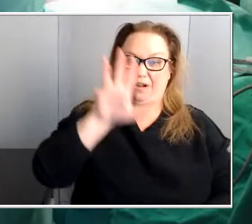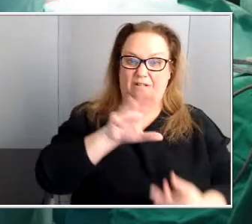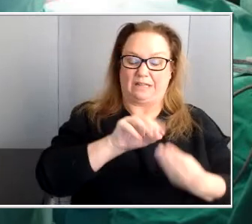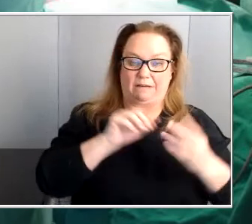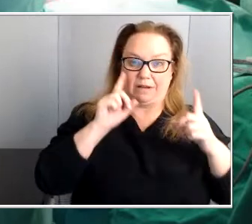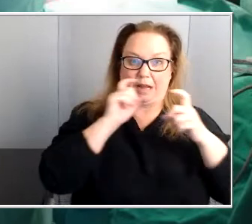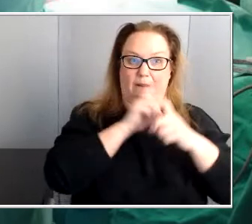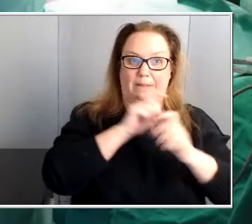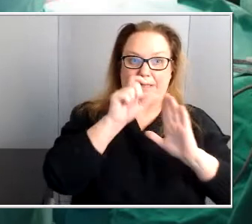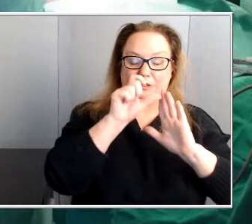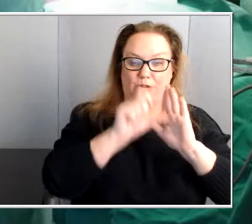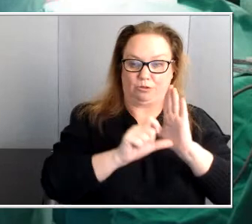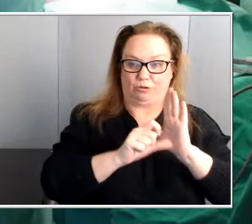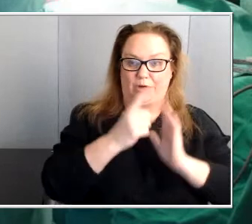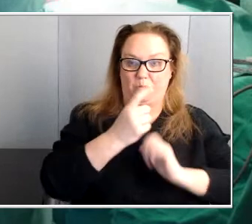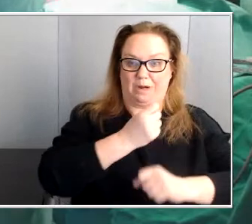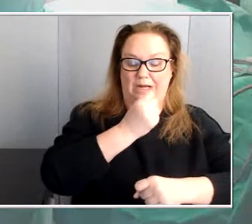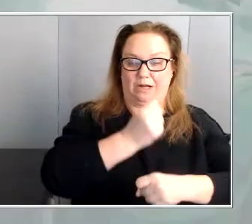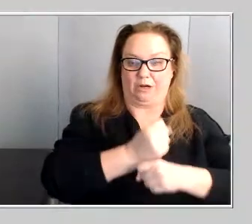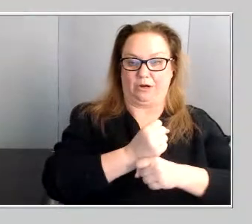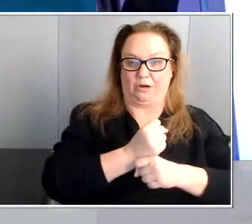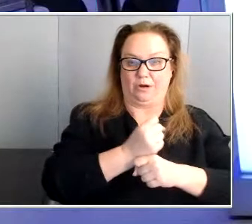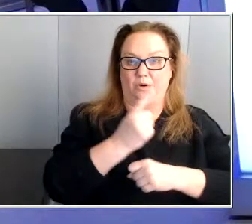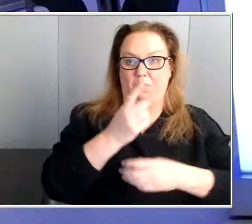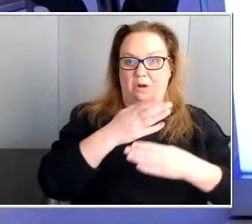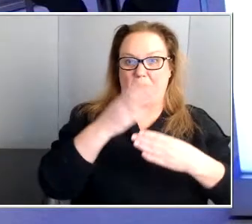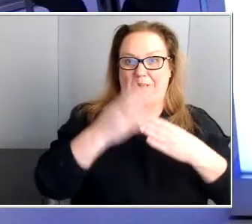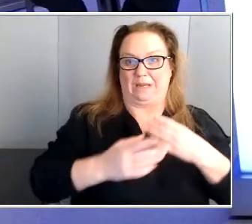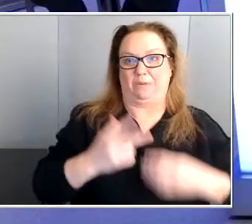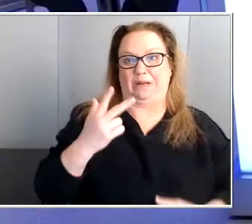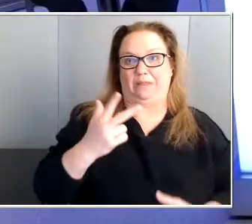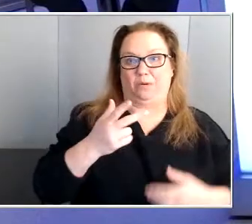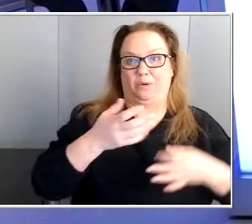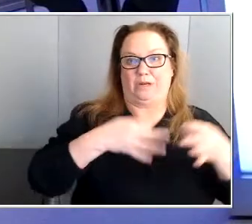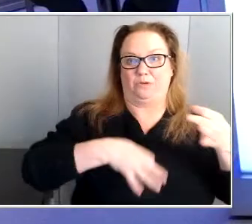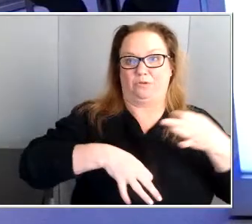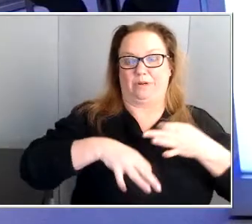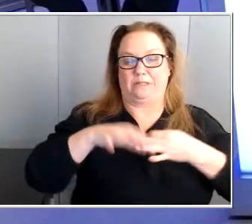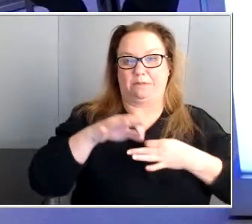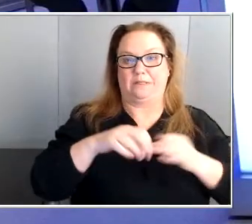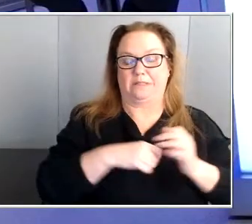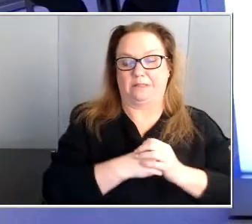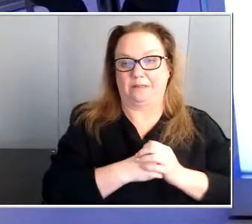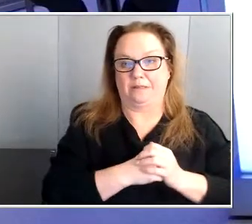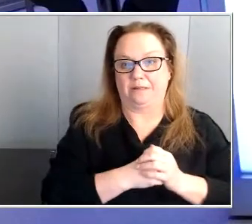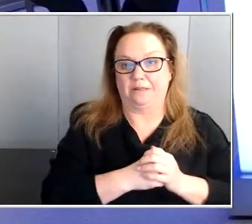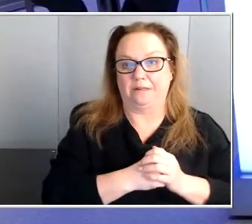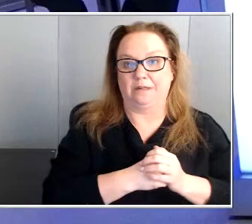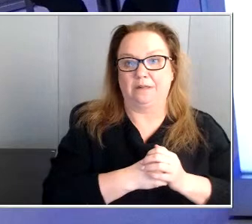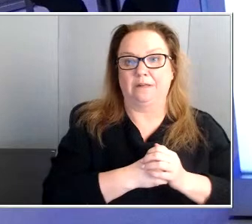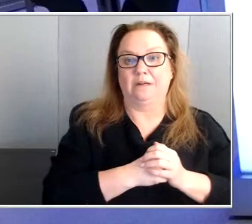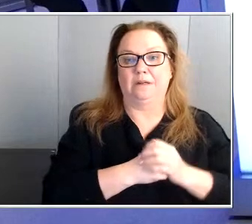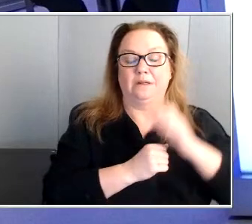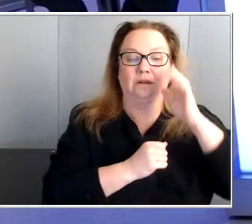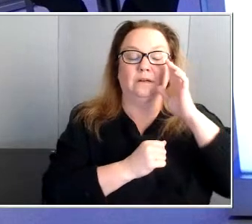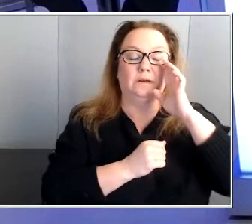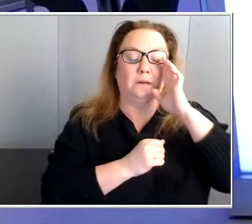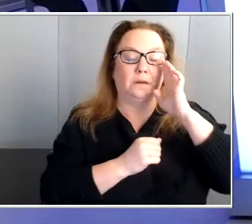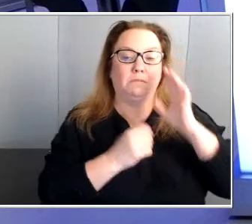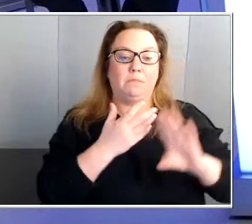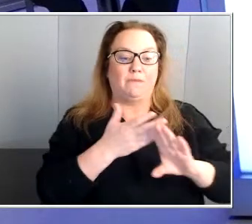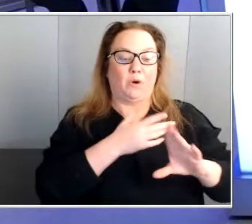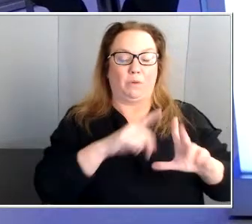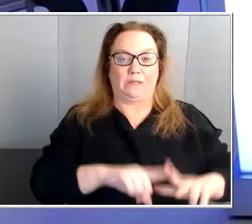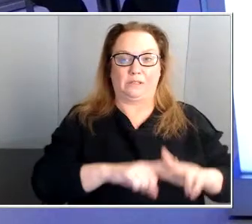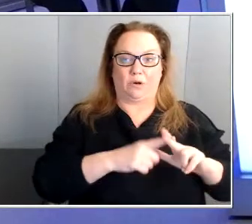in a calendar year. I think one weekend we did like 3 transplants. It was a little crazy. Before we begin, I want you to hear from one of our patients